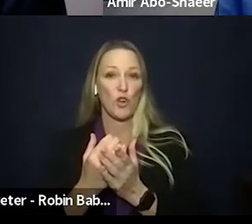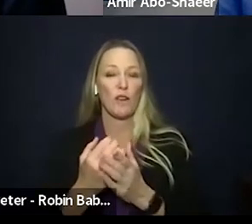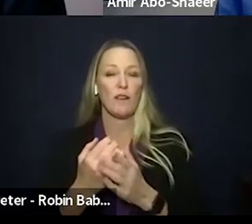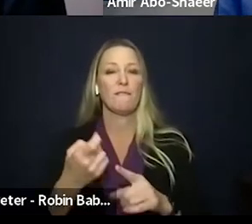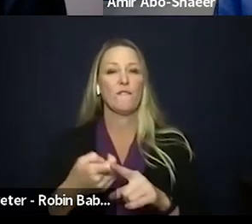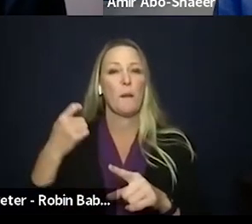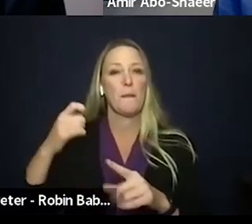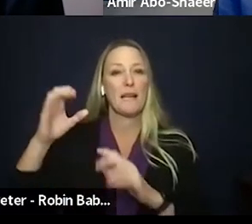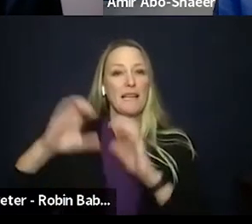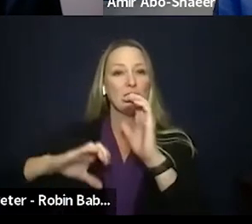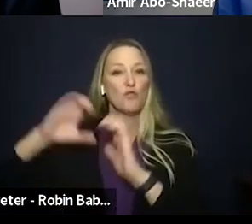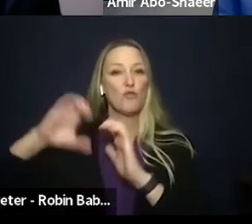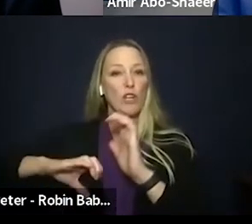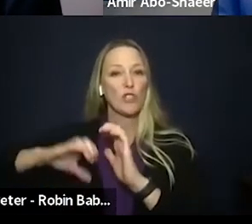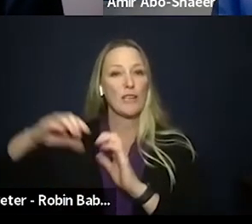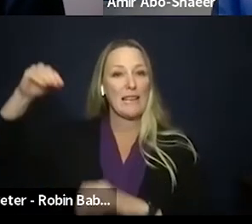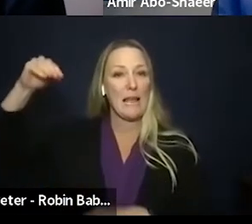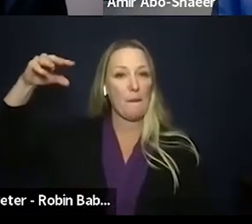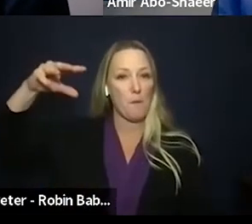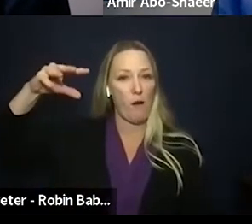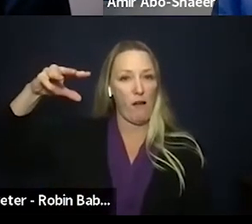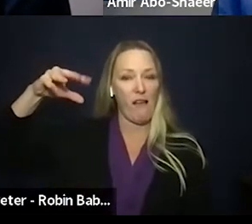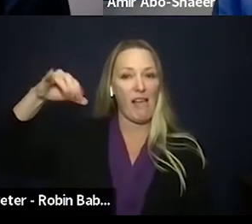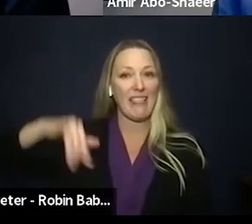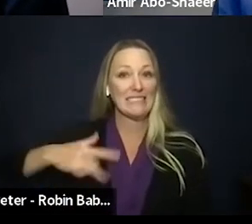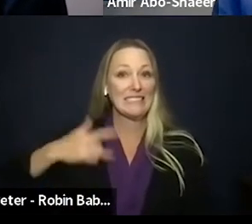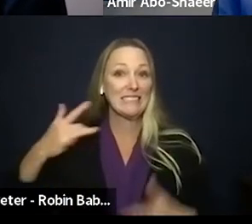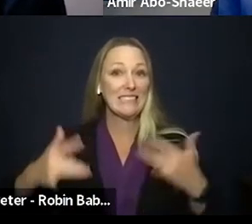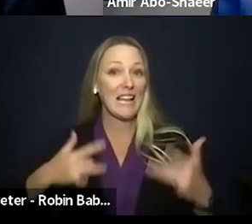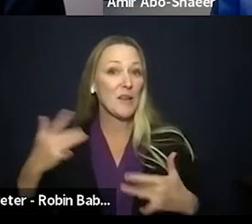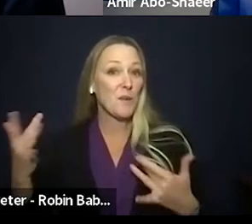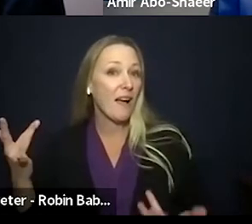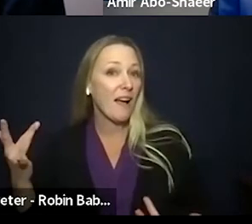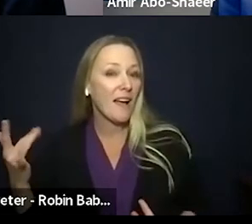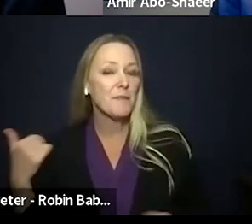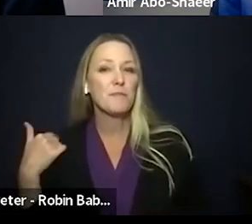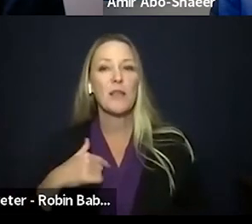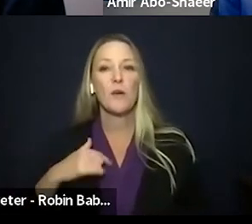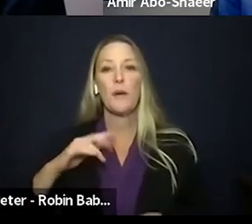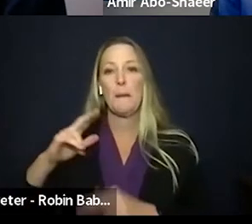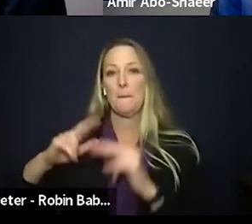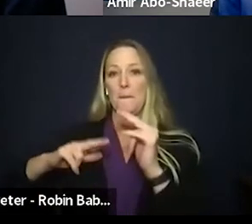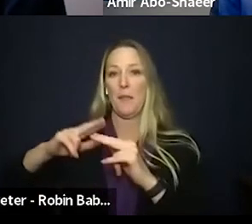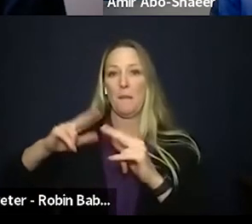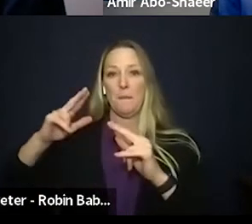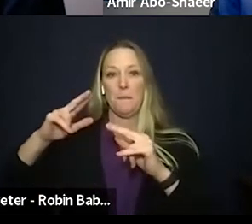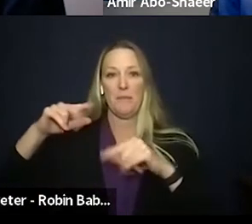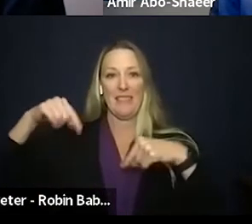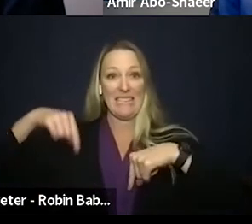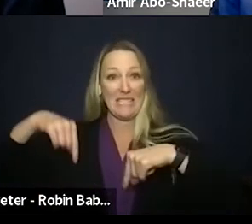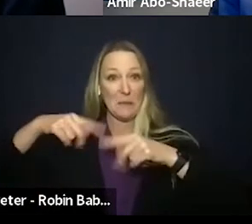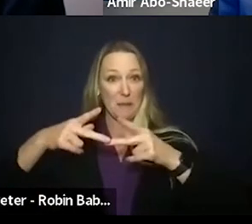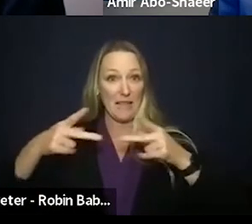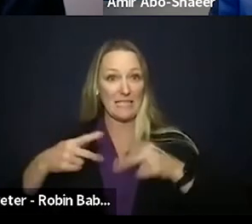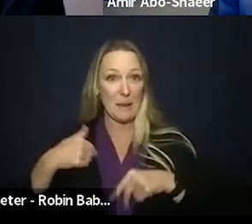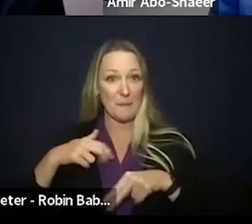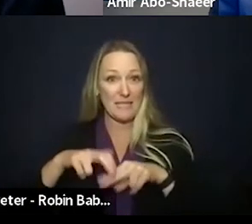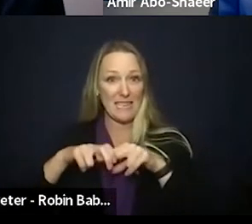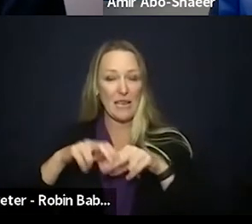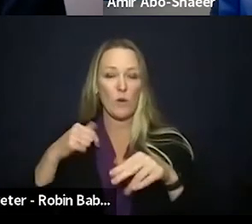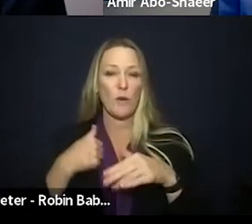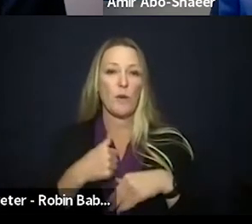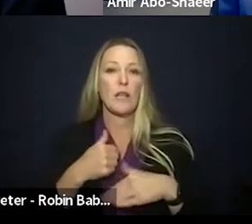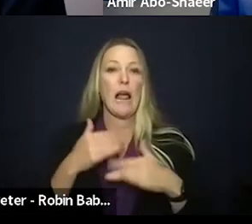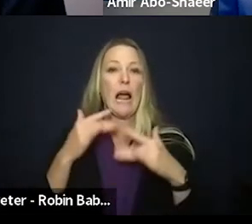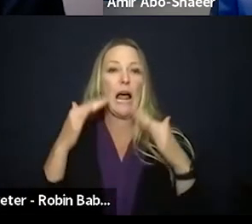camera and one of the things that was exciting about this is that when we built this first building that i'm sitting in we were just we were so overloaded we